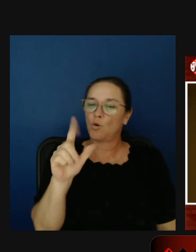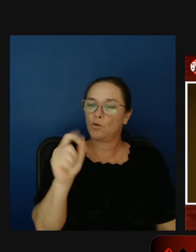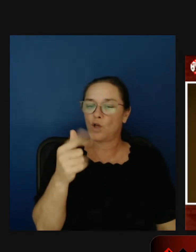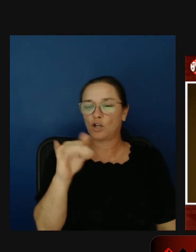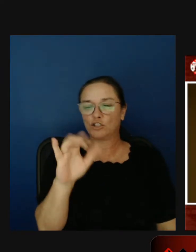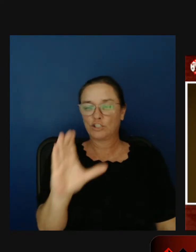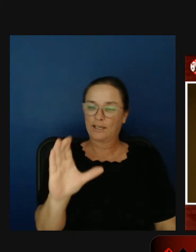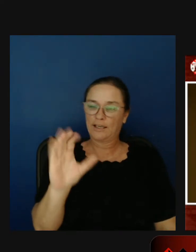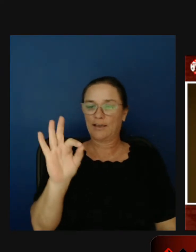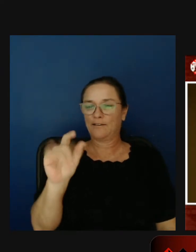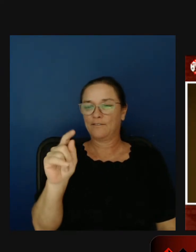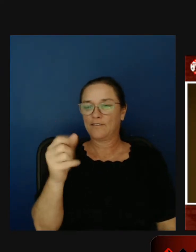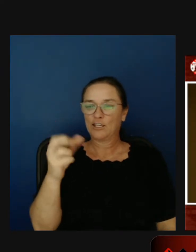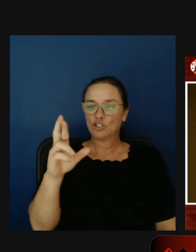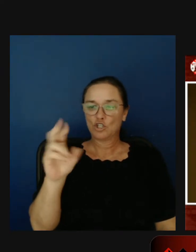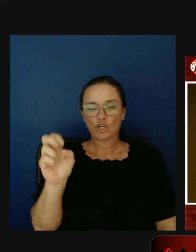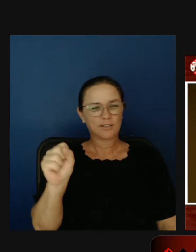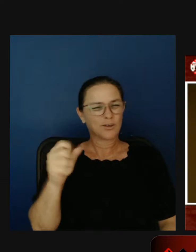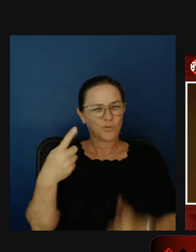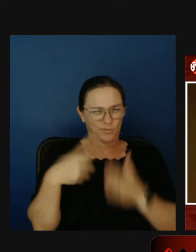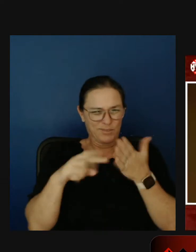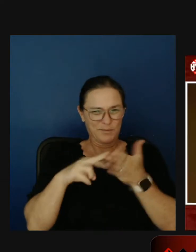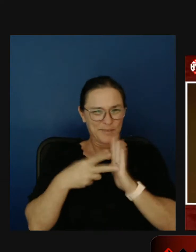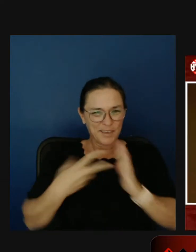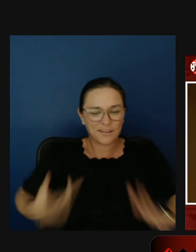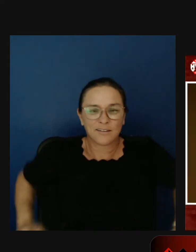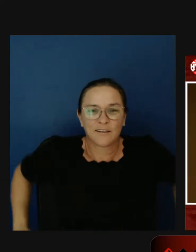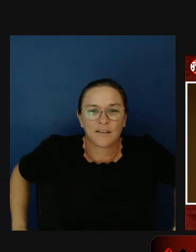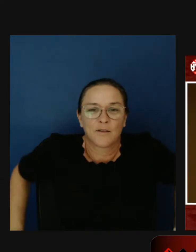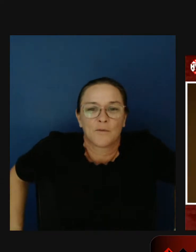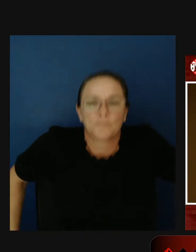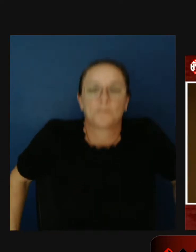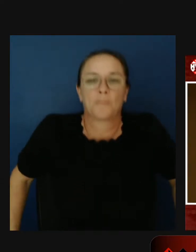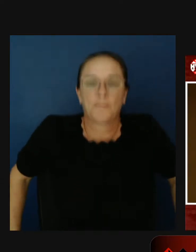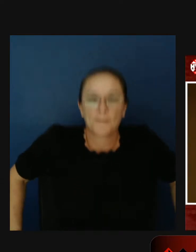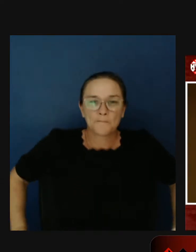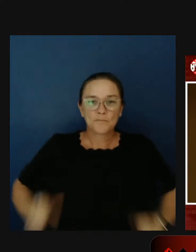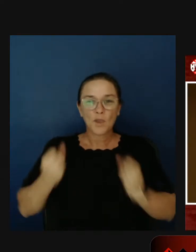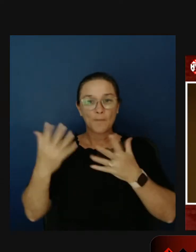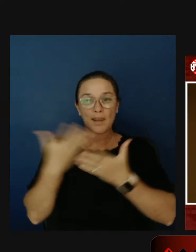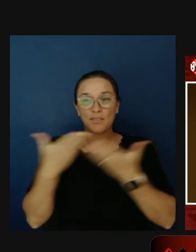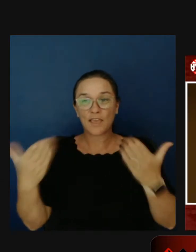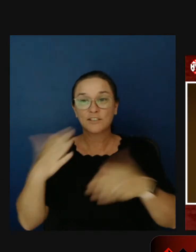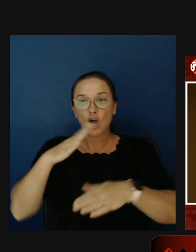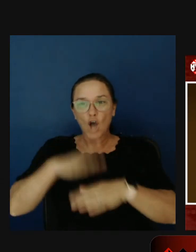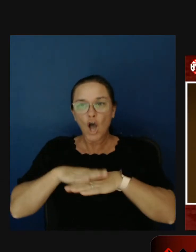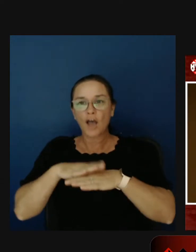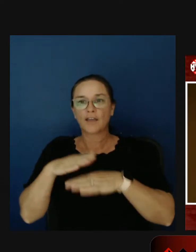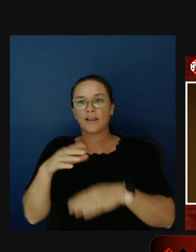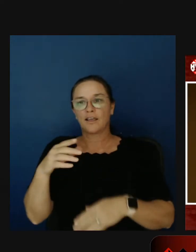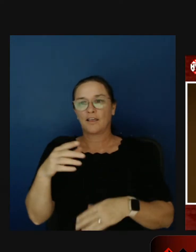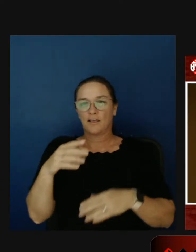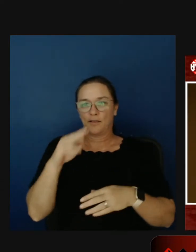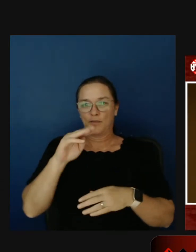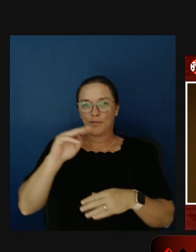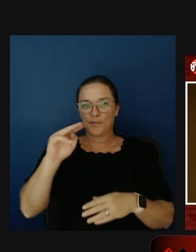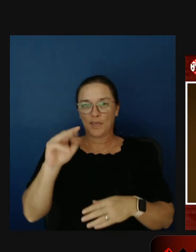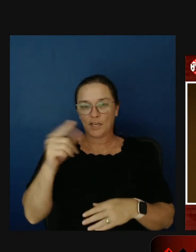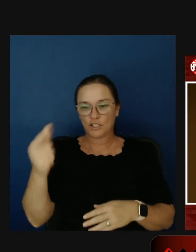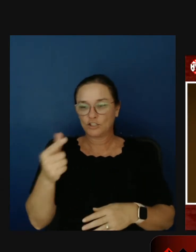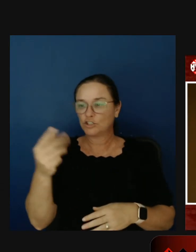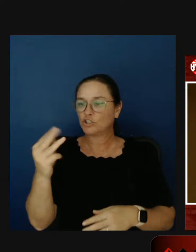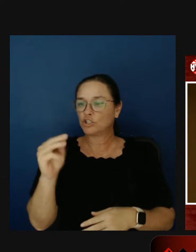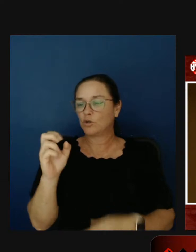geologic features? There are several things that go on a geologic map. The obvious one, rock units and strata. Strata are